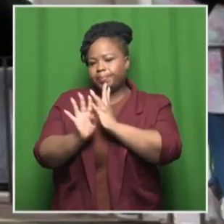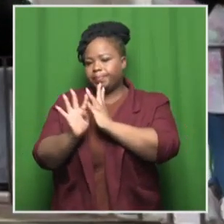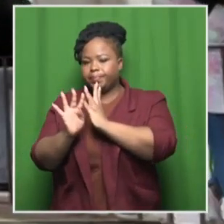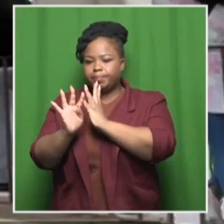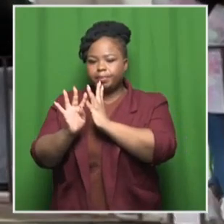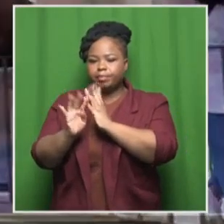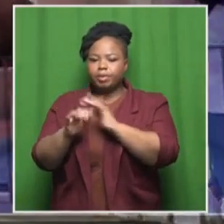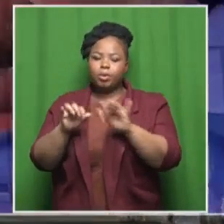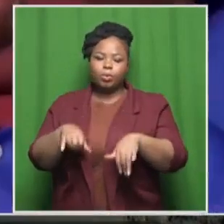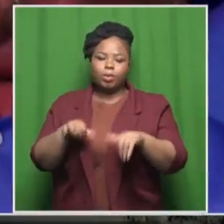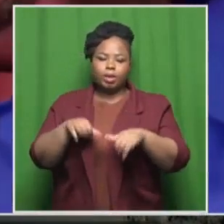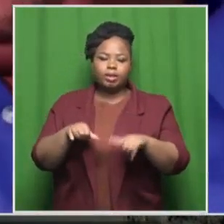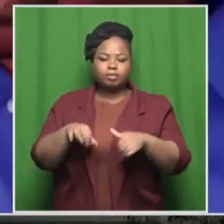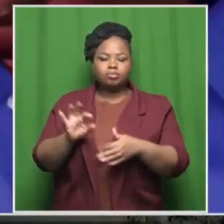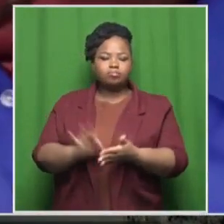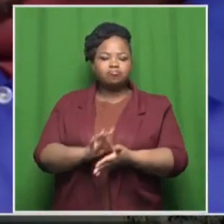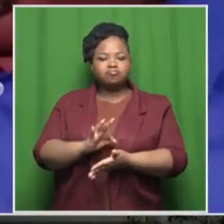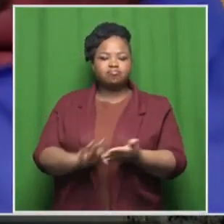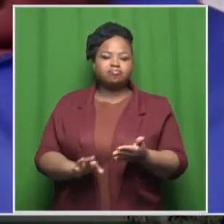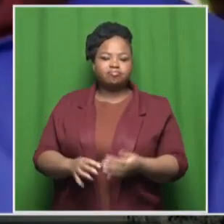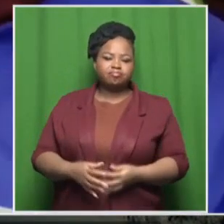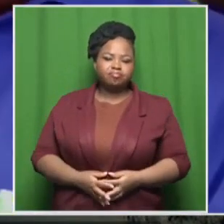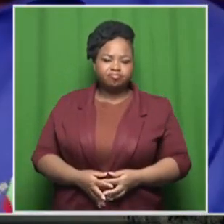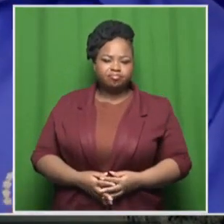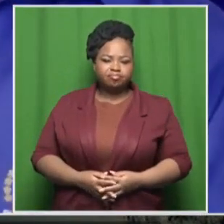to cast peacefully their ballot.